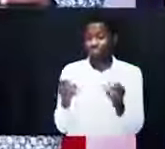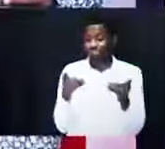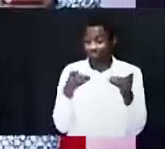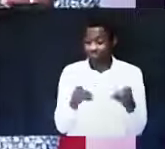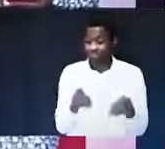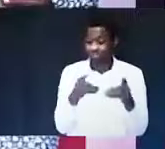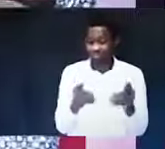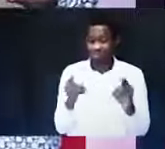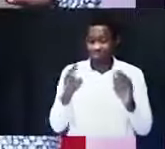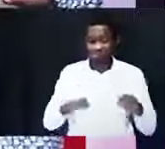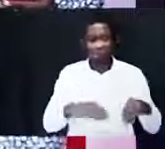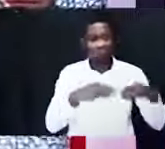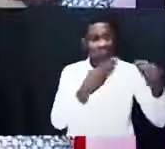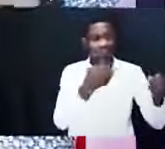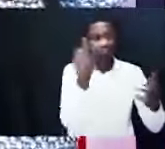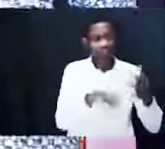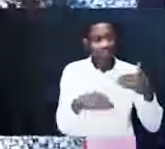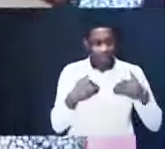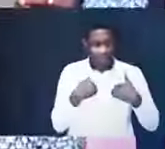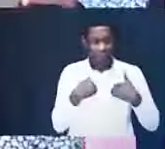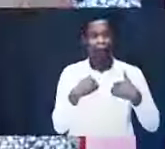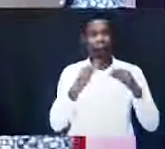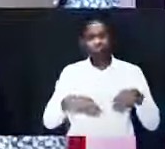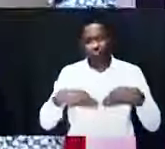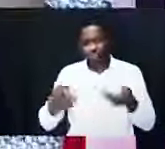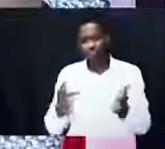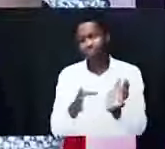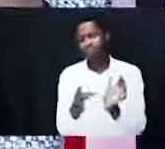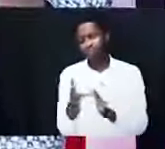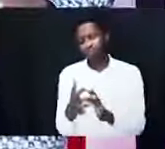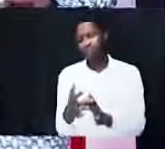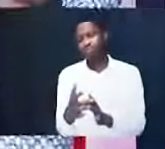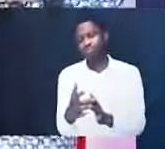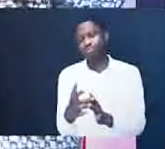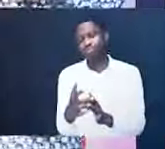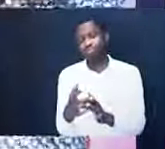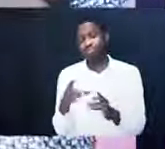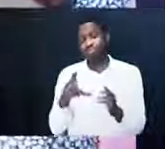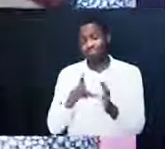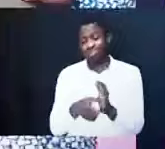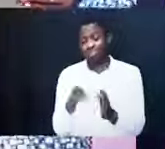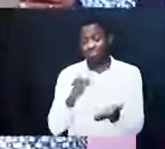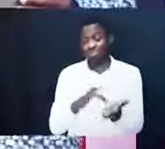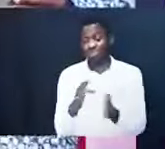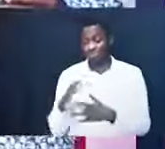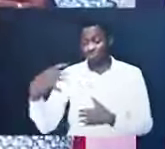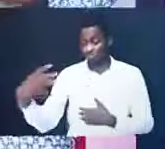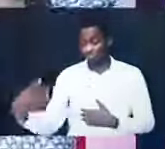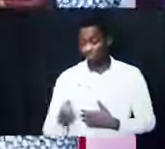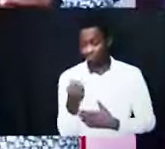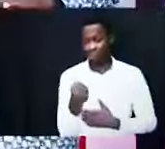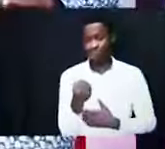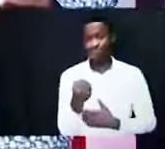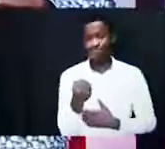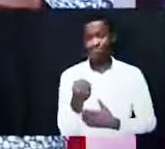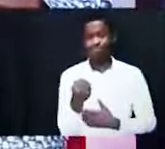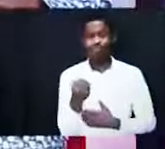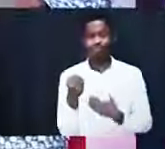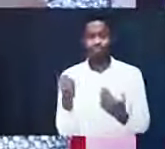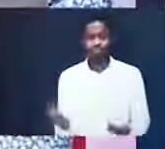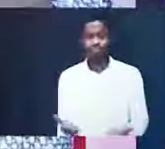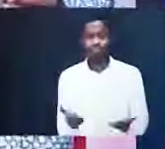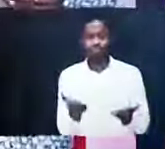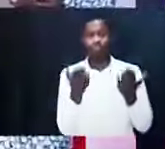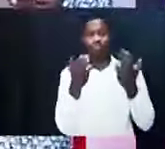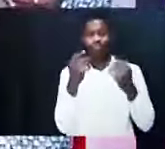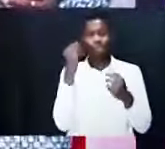gave him what they had. No matter how little, he took it, lifted